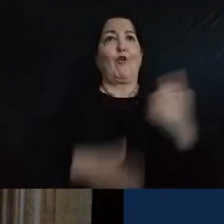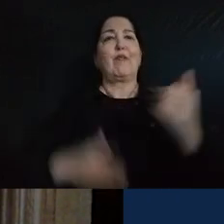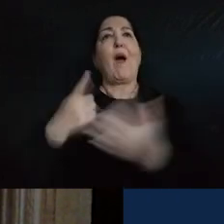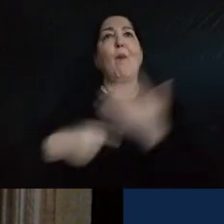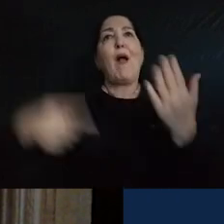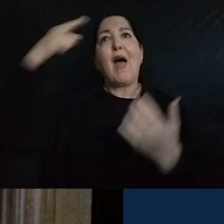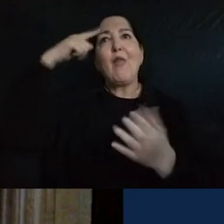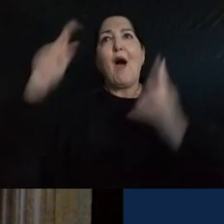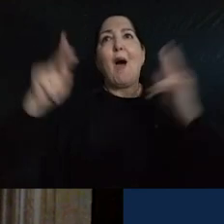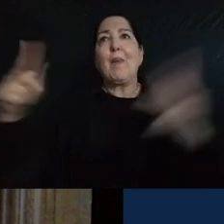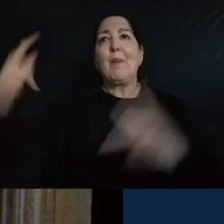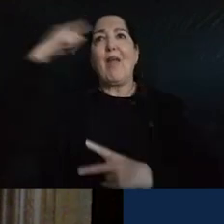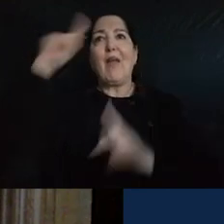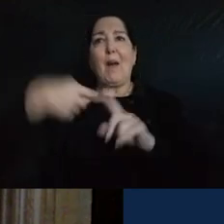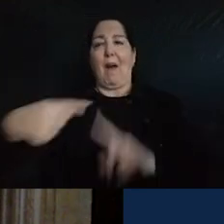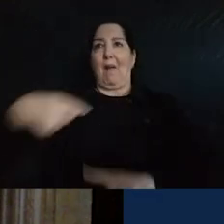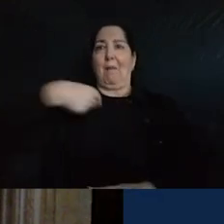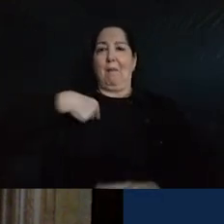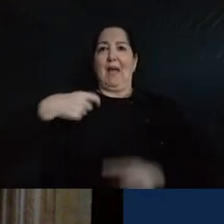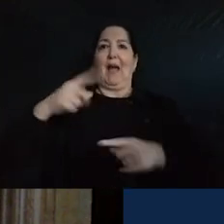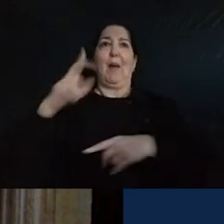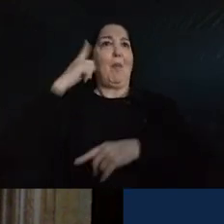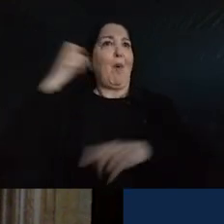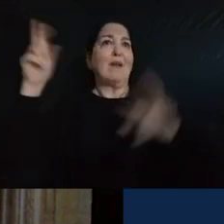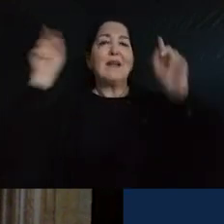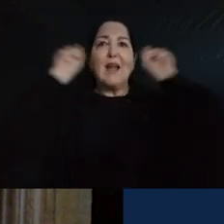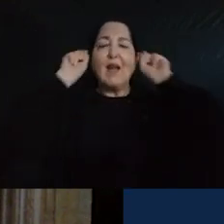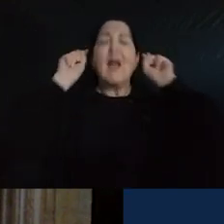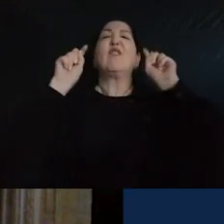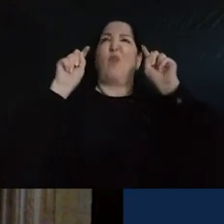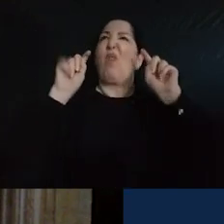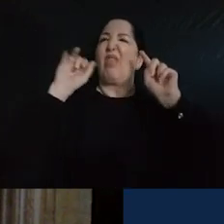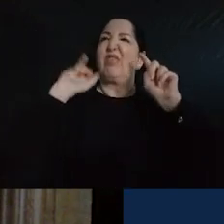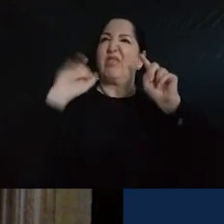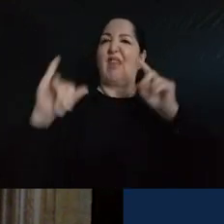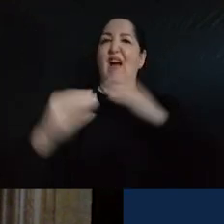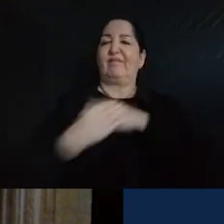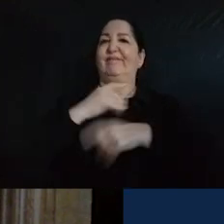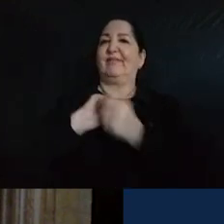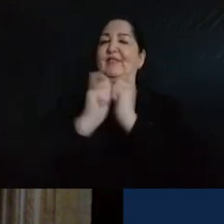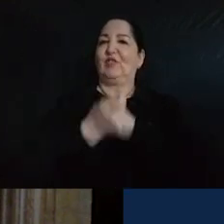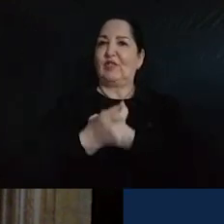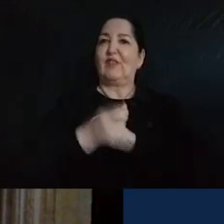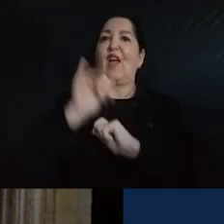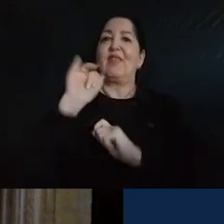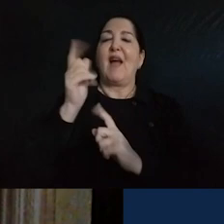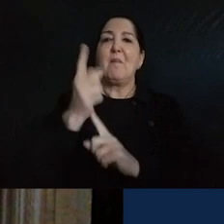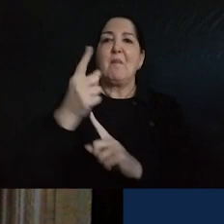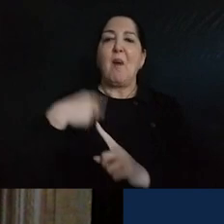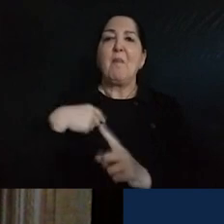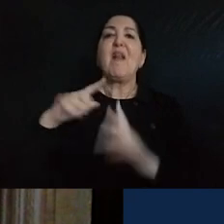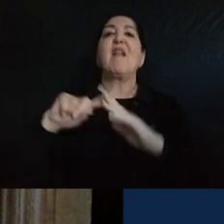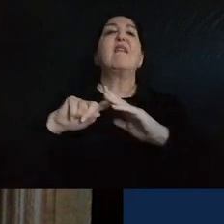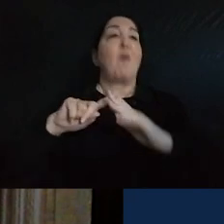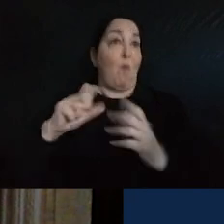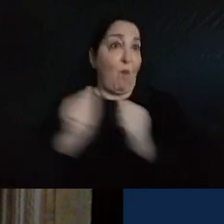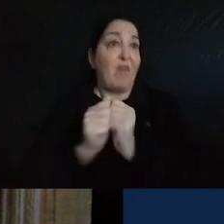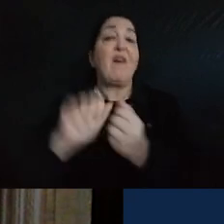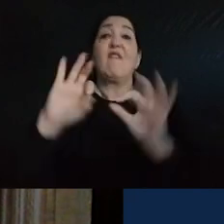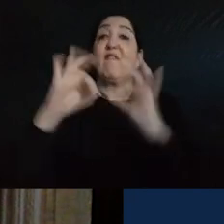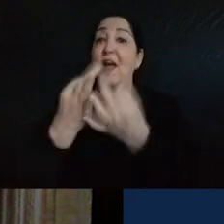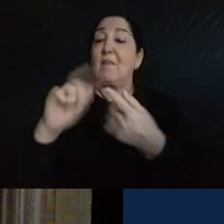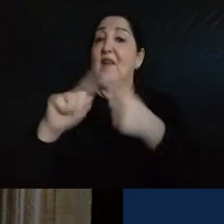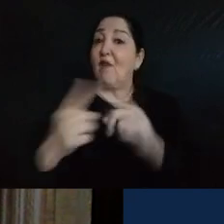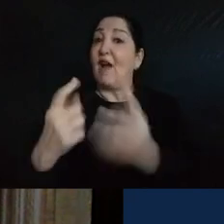preconceived ideas I had in my mind about people who wore hearing aids. It was at that point, and with the help of my friends and